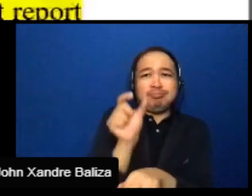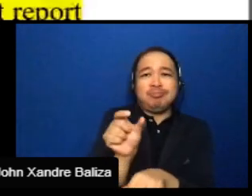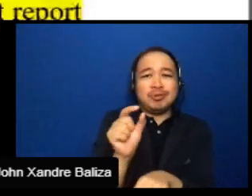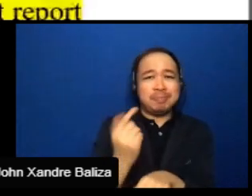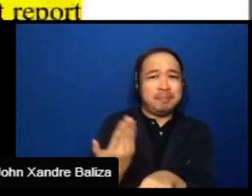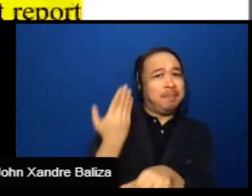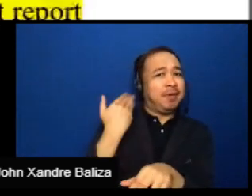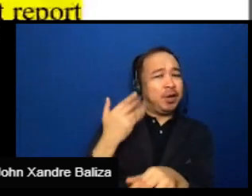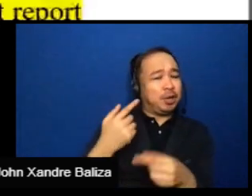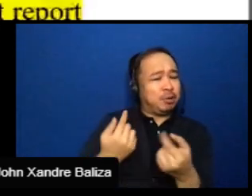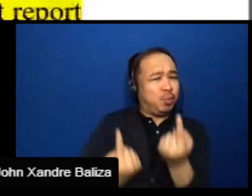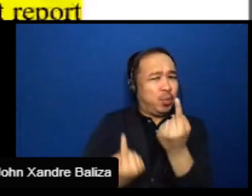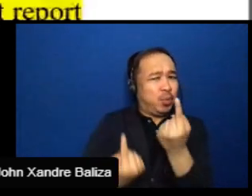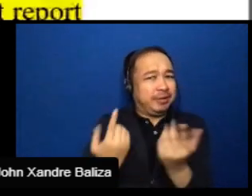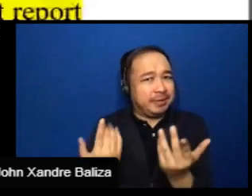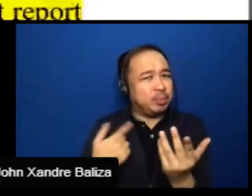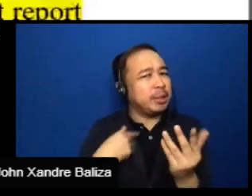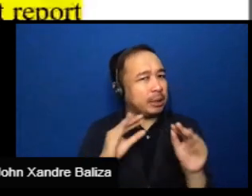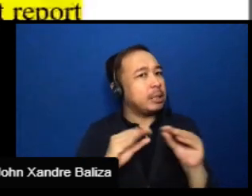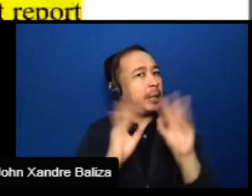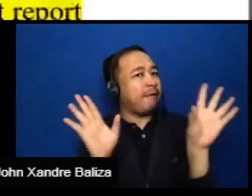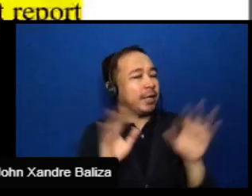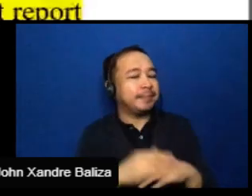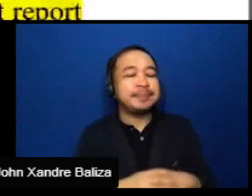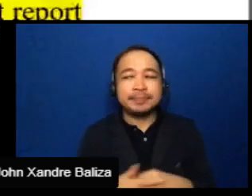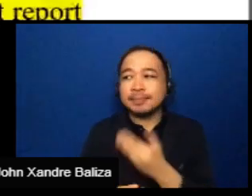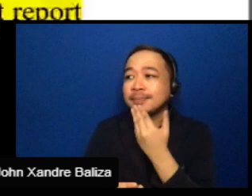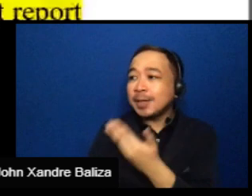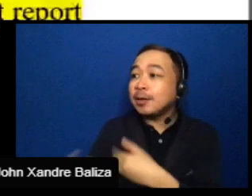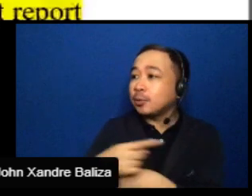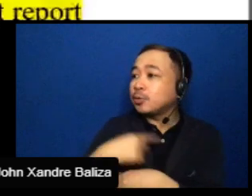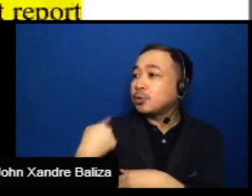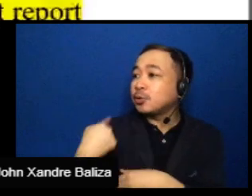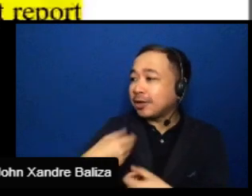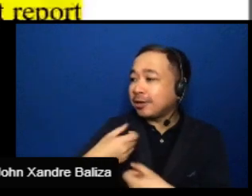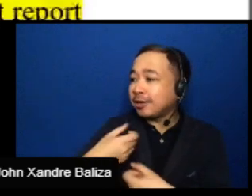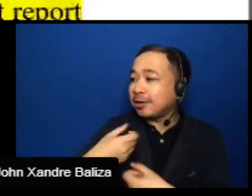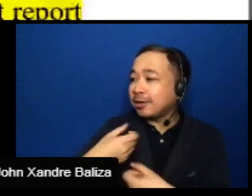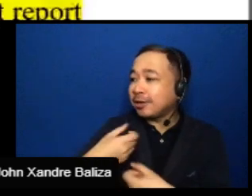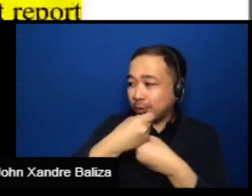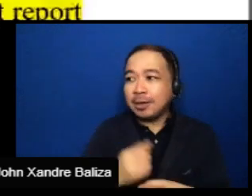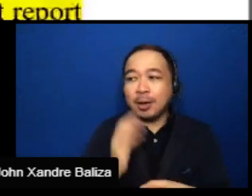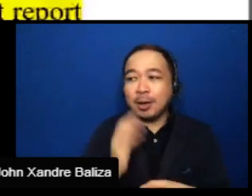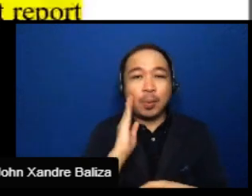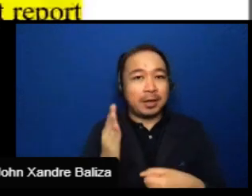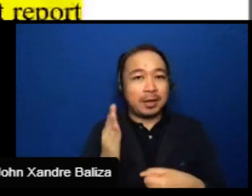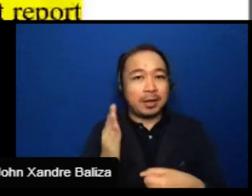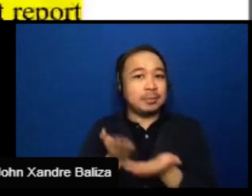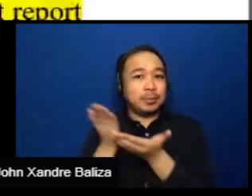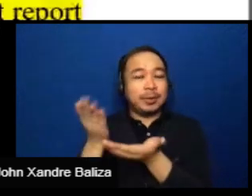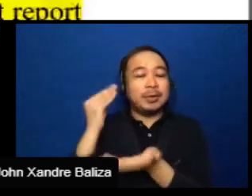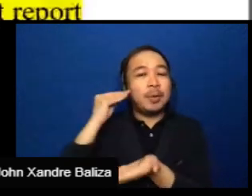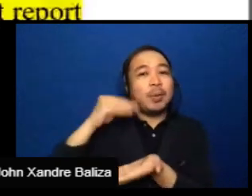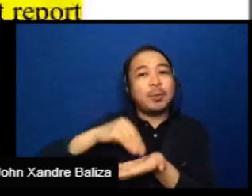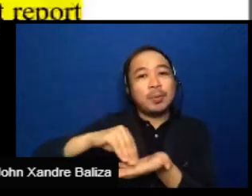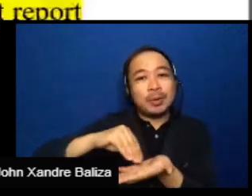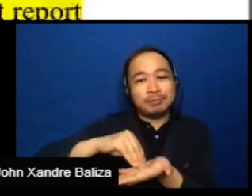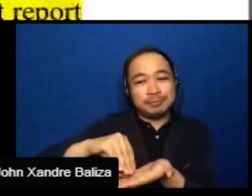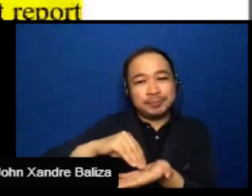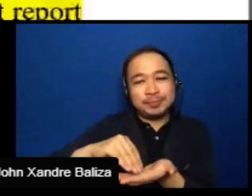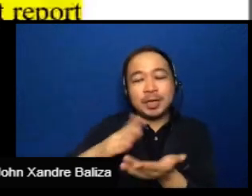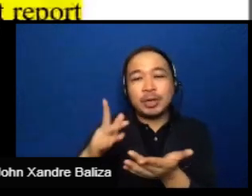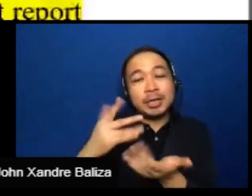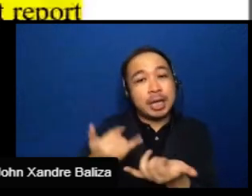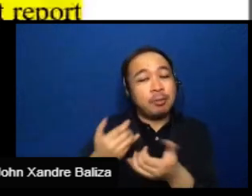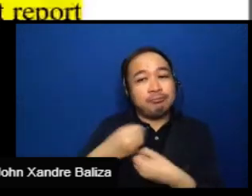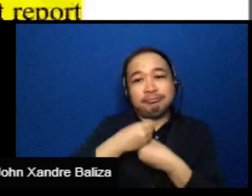I thank the distinguished delegation of China. I will now give the floor to the distinguished delegation of Iran